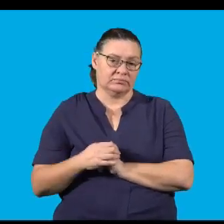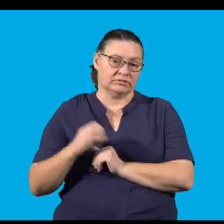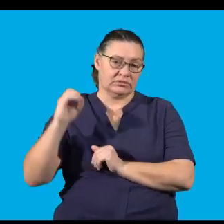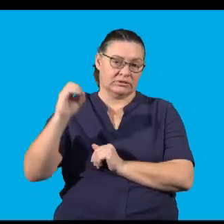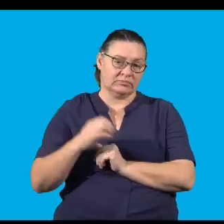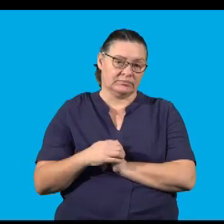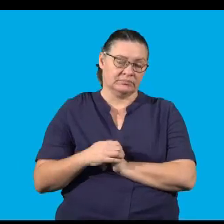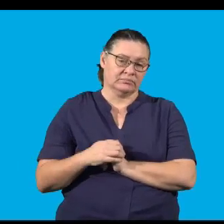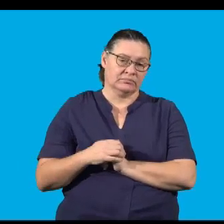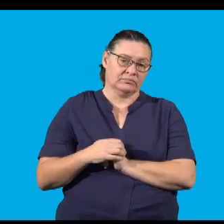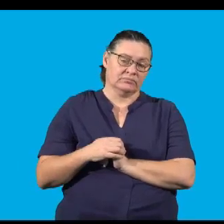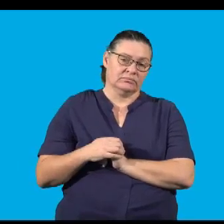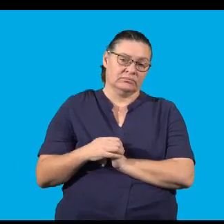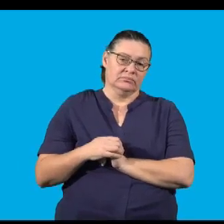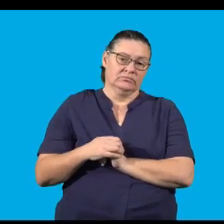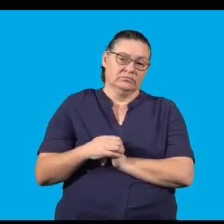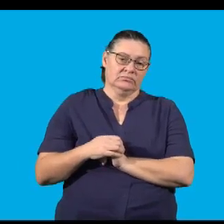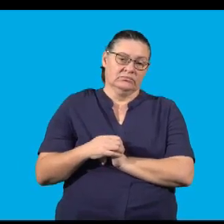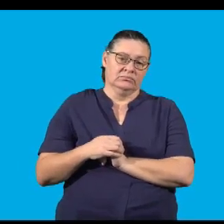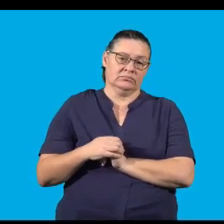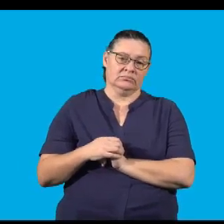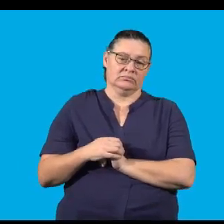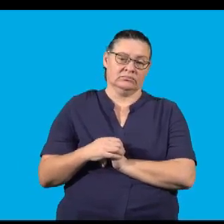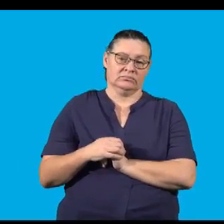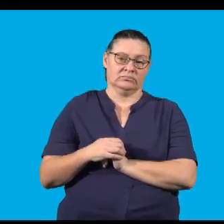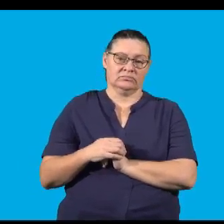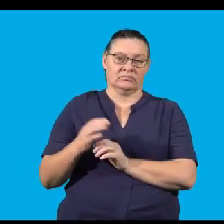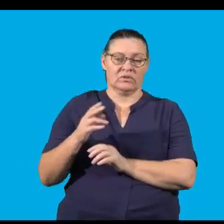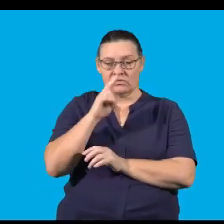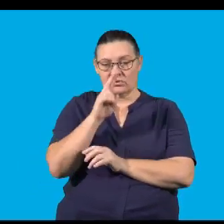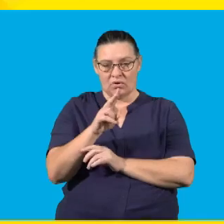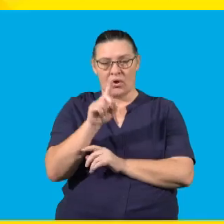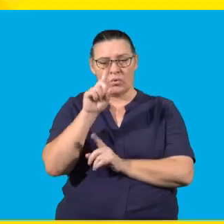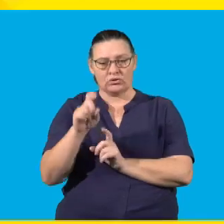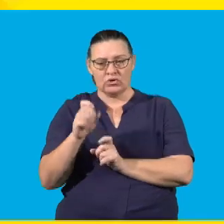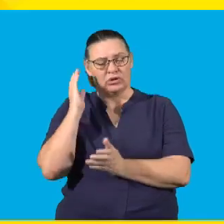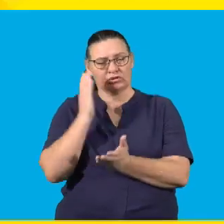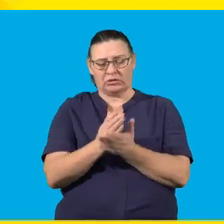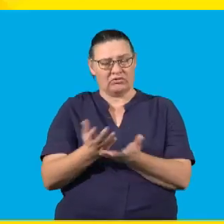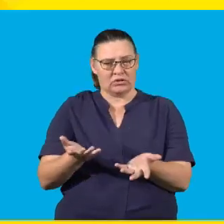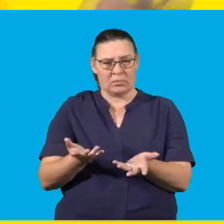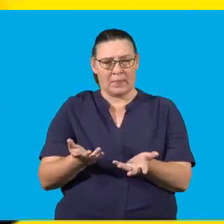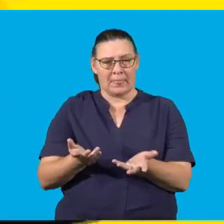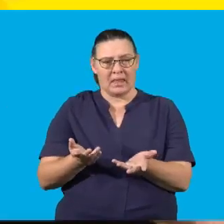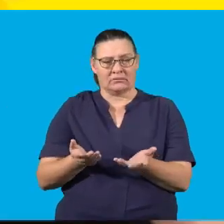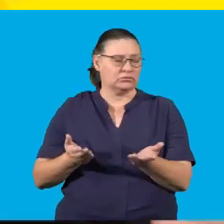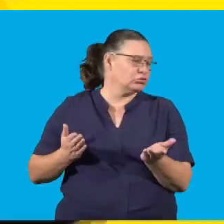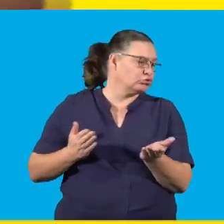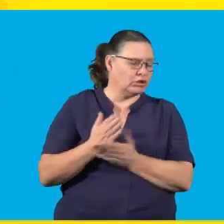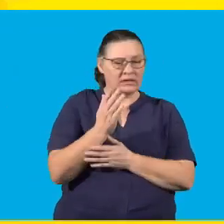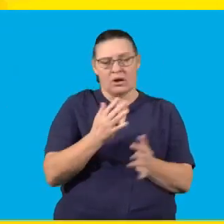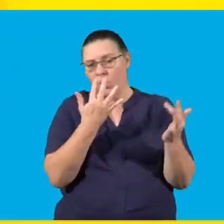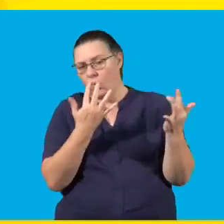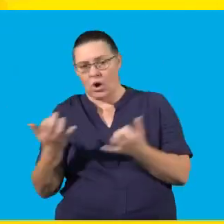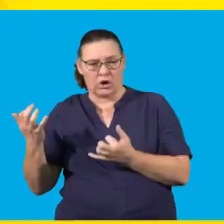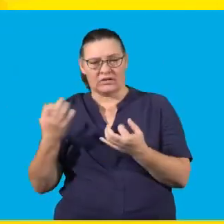63,44 degrees. All right, guys. Okay, so we saw that in this question it wasn't so straightforward. We couldn't go